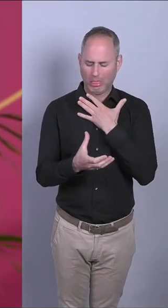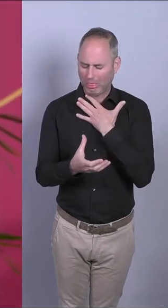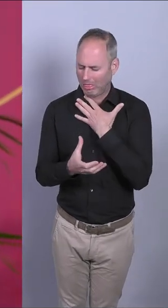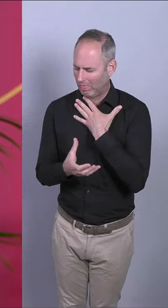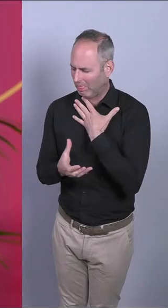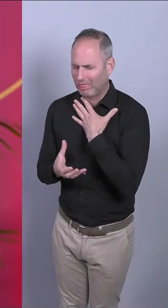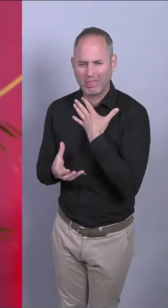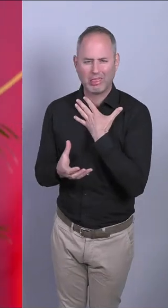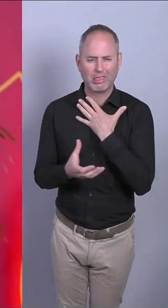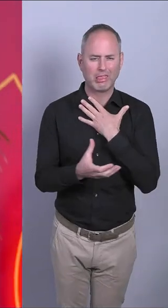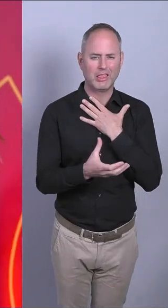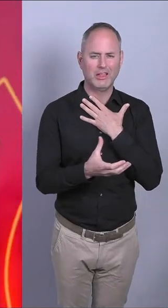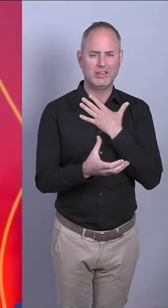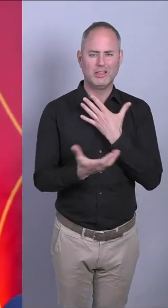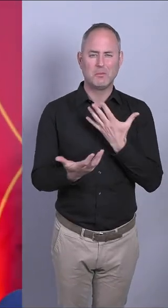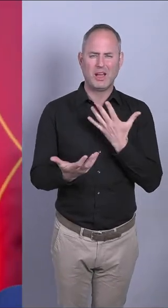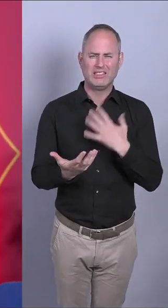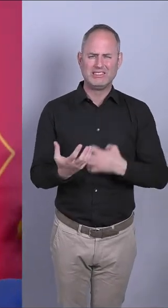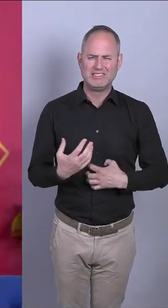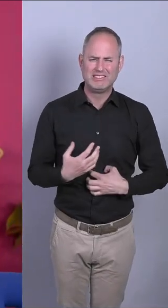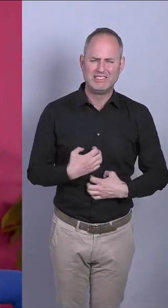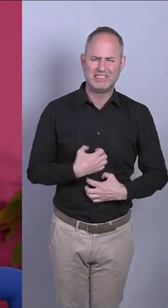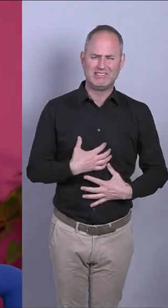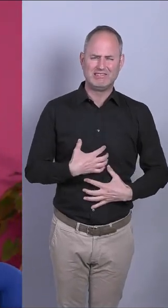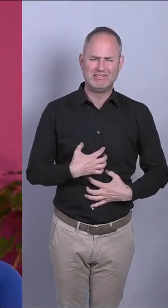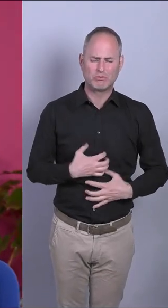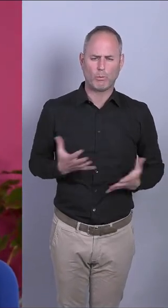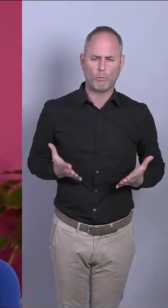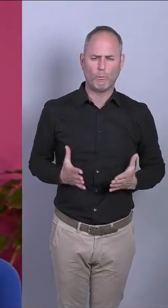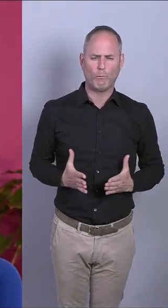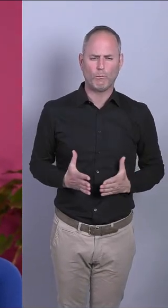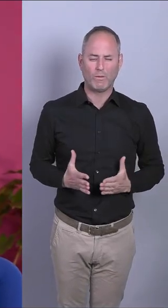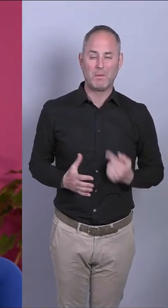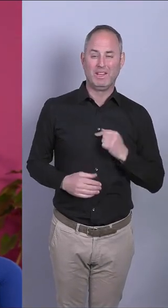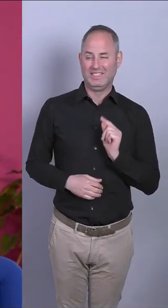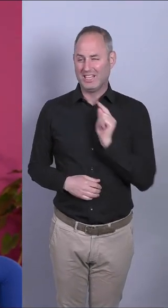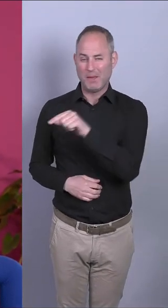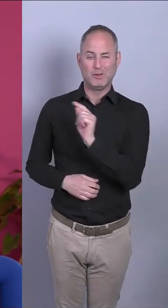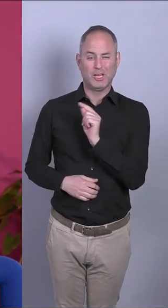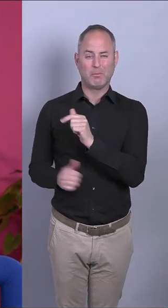nice. They taste so terrible that I'm even more hungry after consuming one.